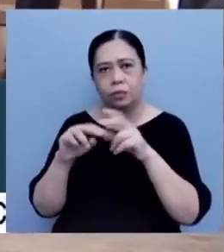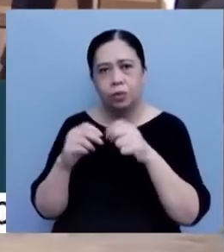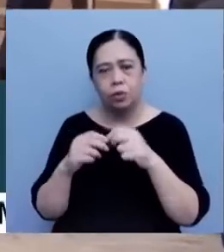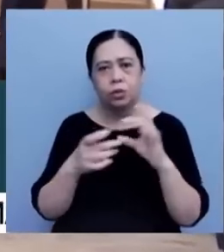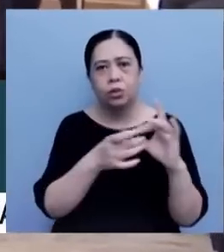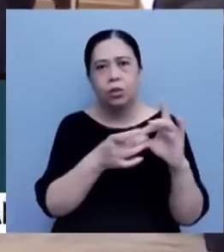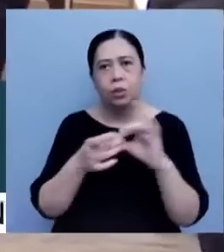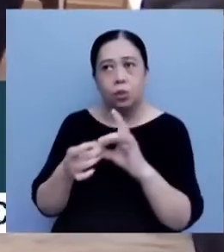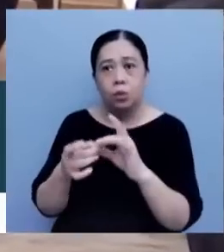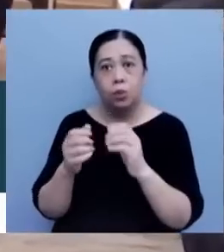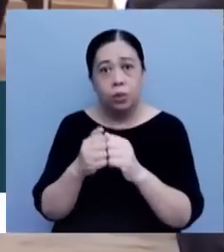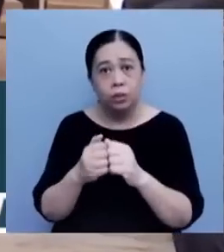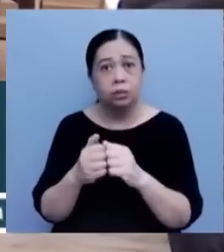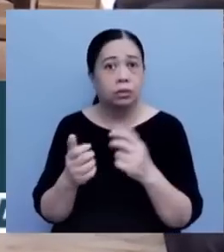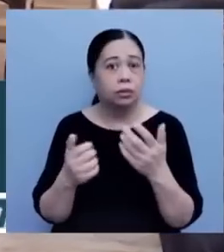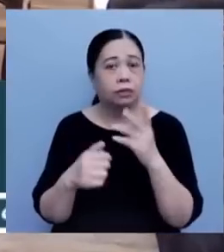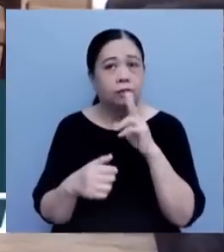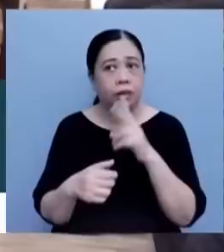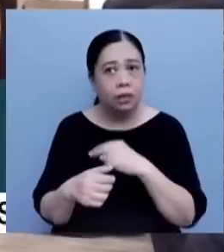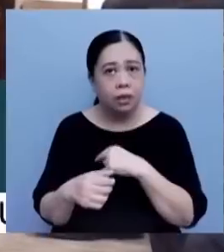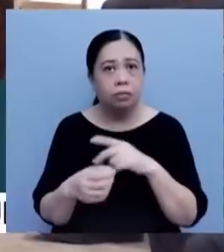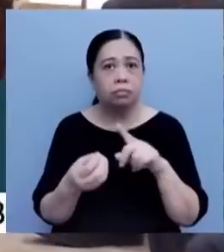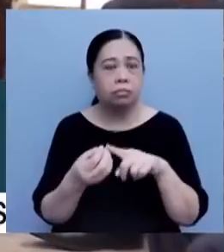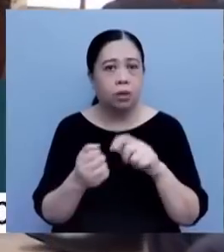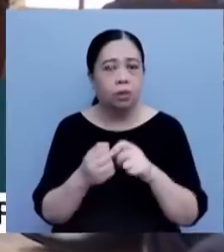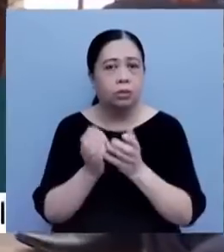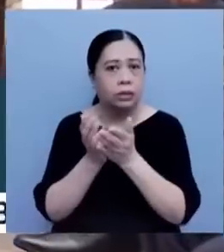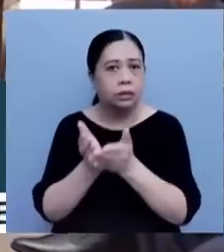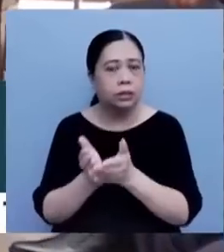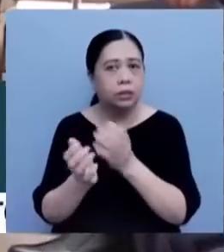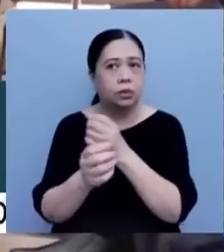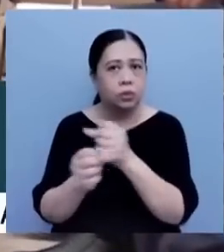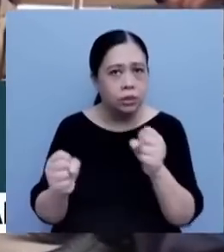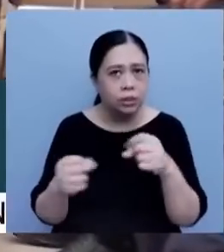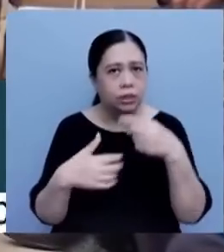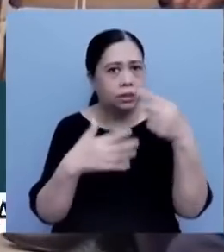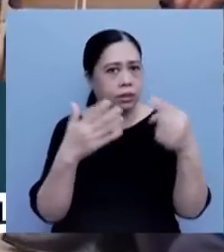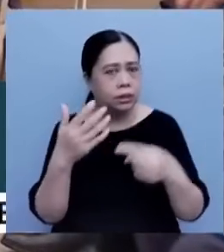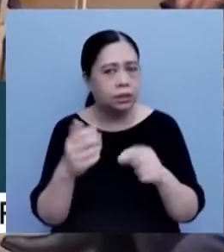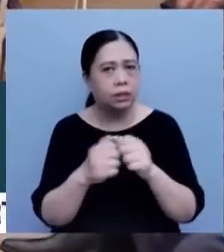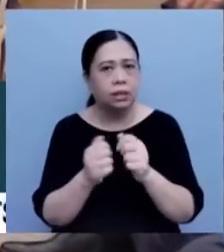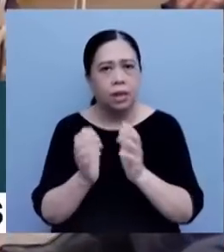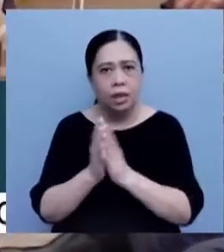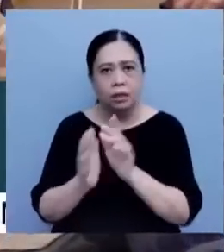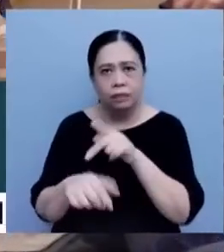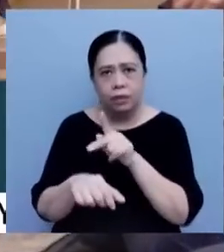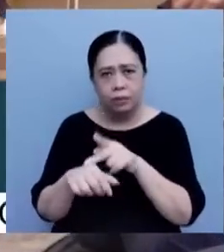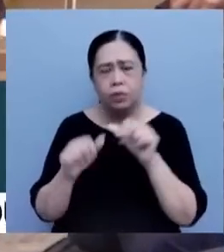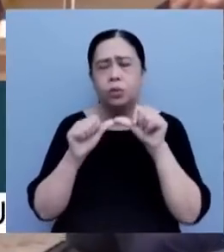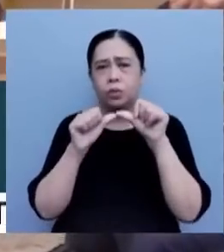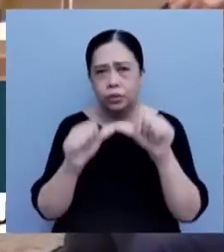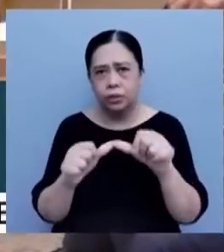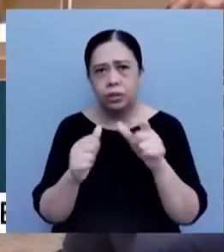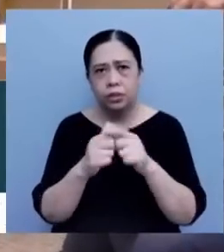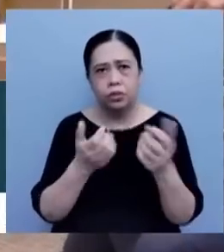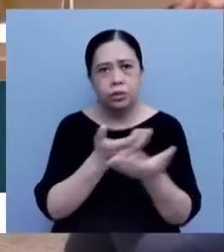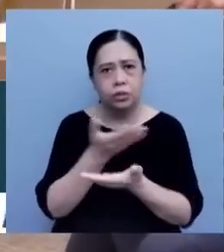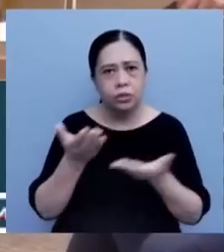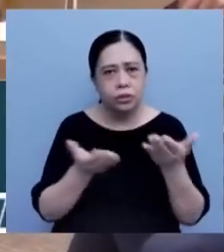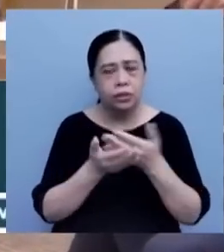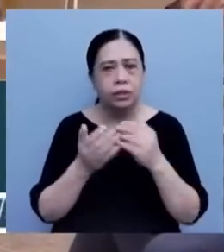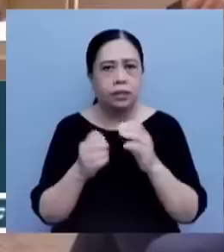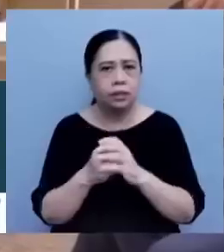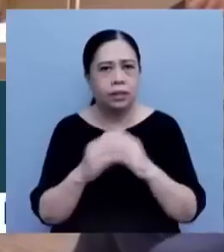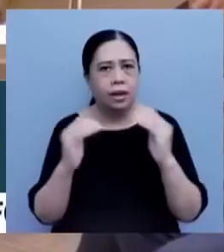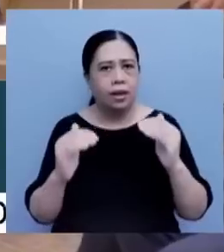with Vietnam in other areas, including maritime security, and also urged the Philippines to continue the exchange of